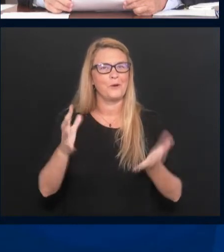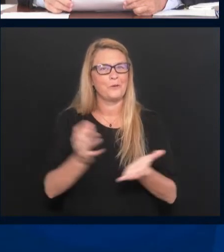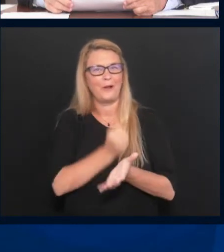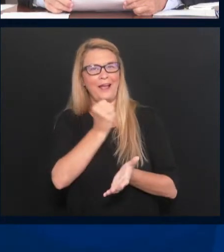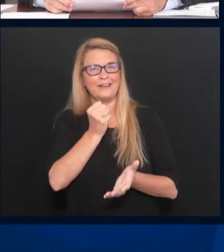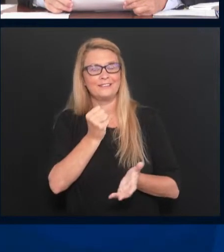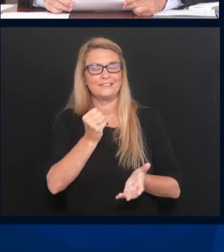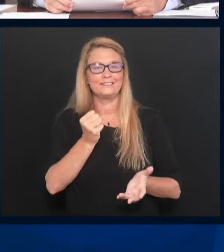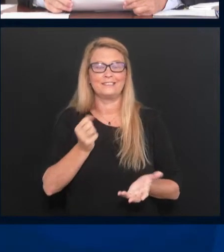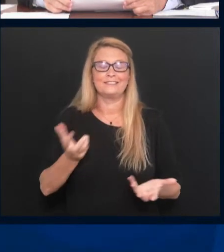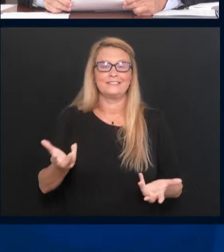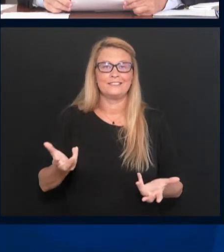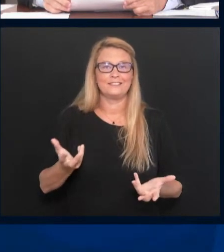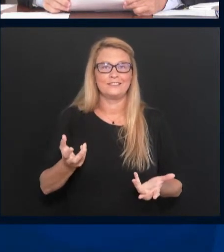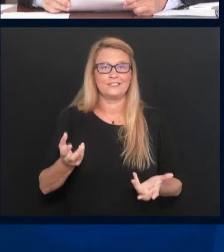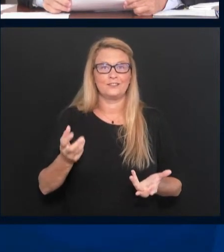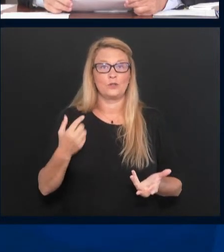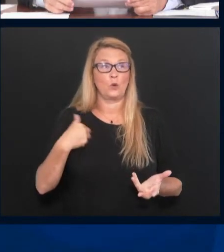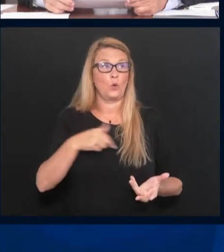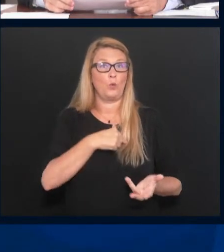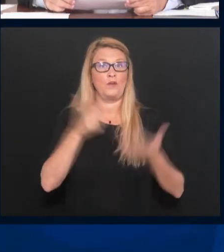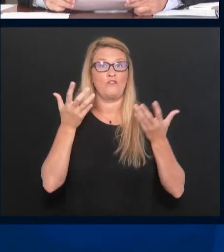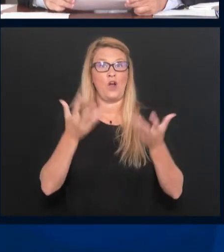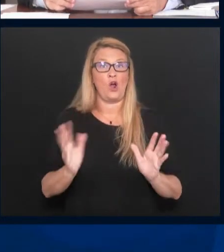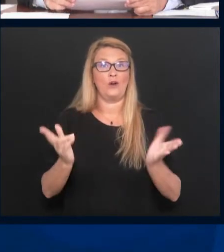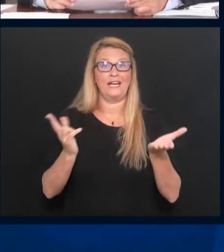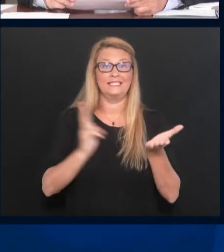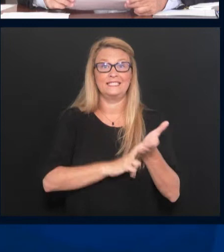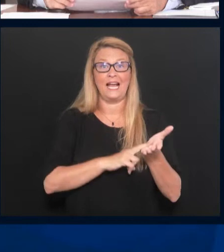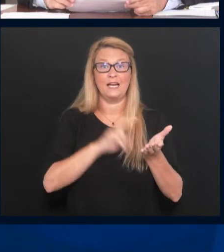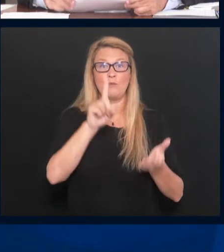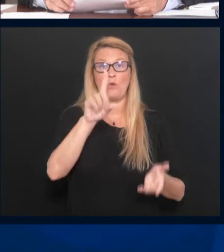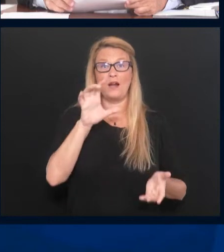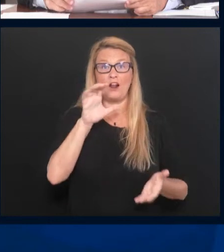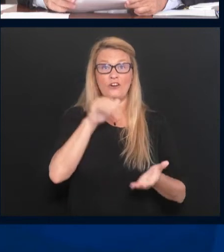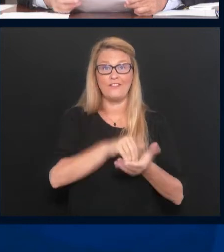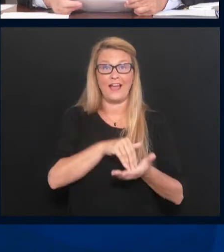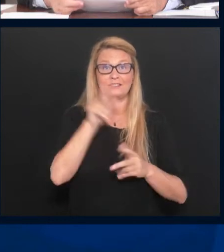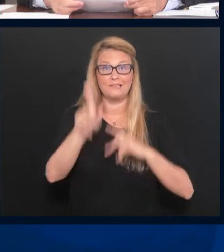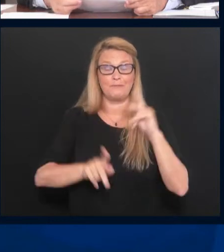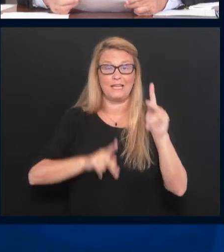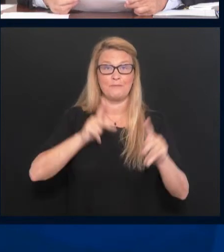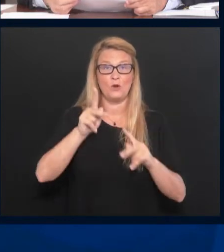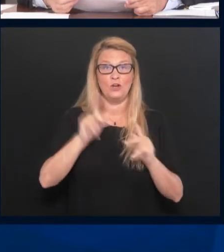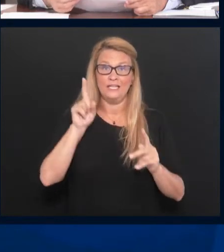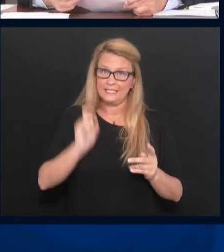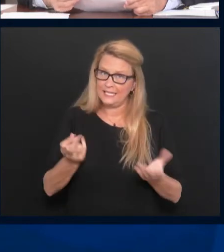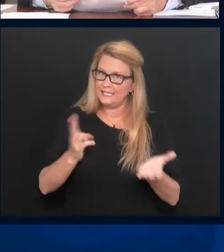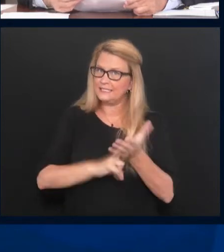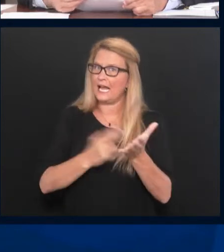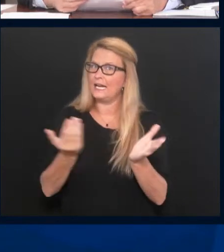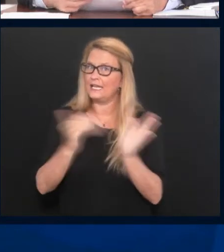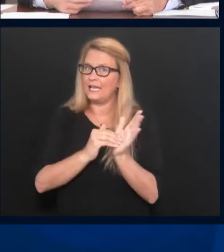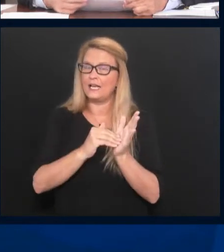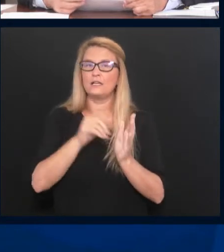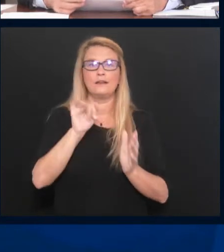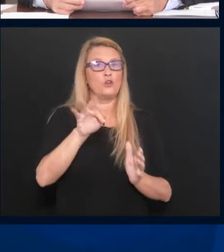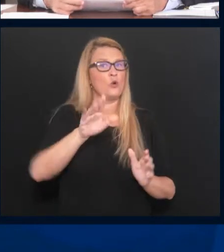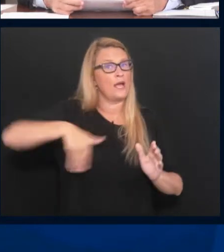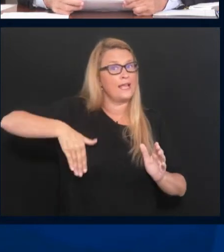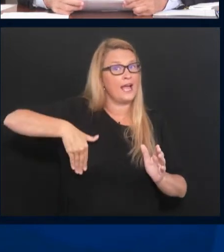and everything. And we have already signed up 100,000 people. You need to sign up again if you haven't been.